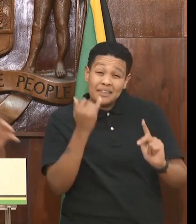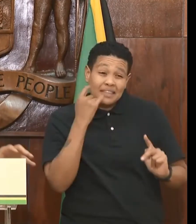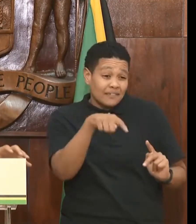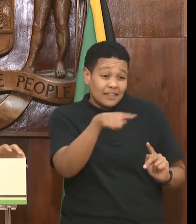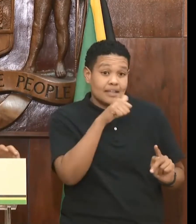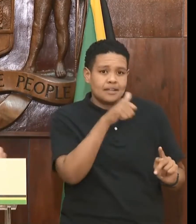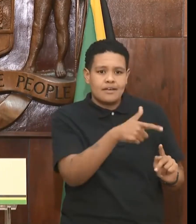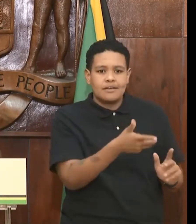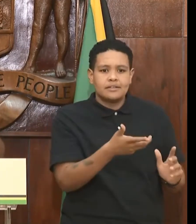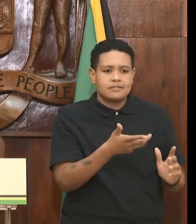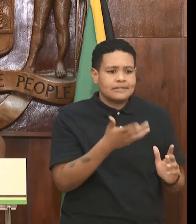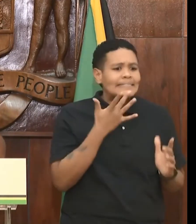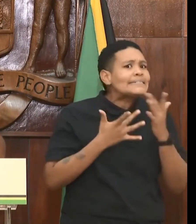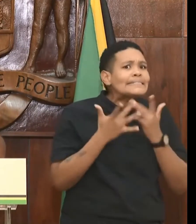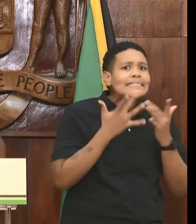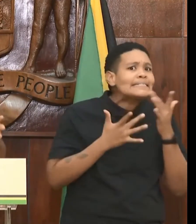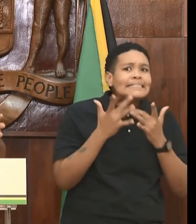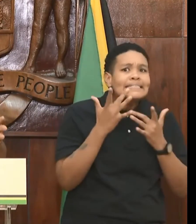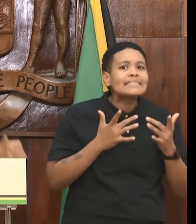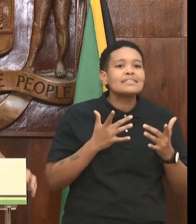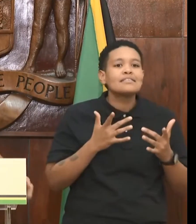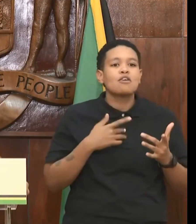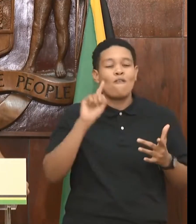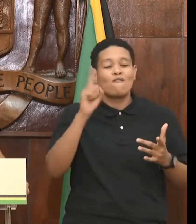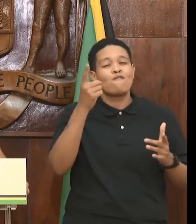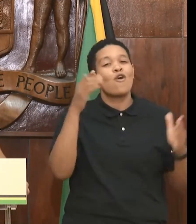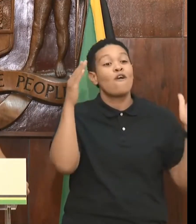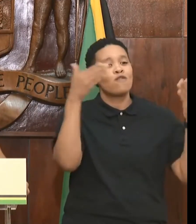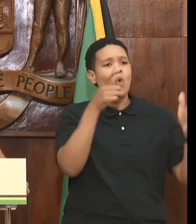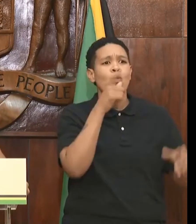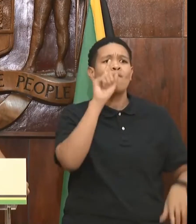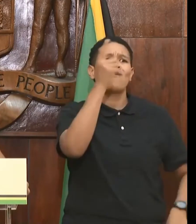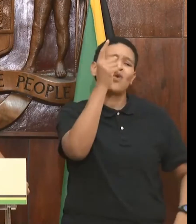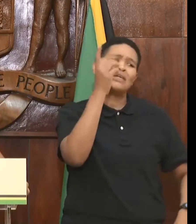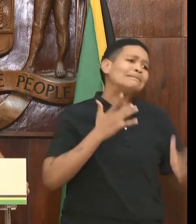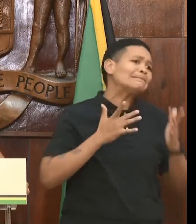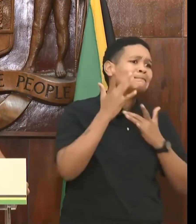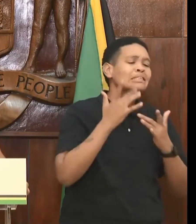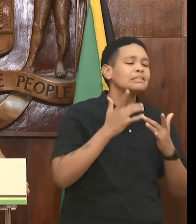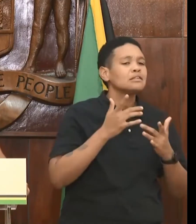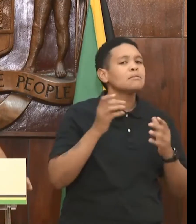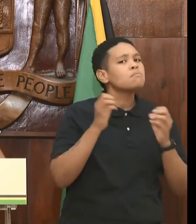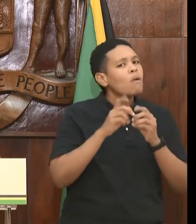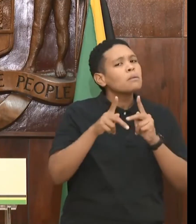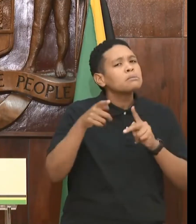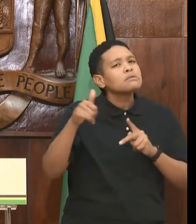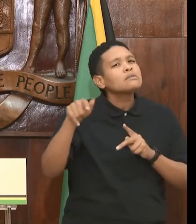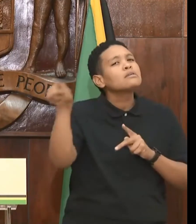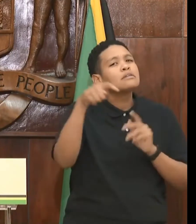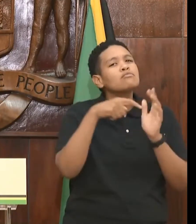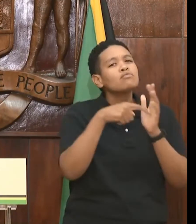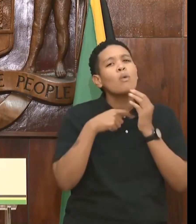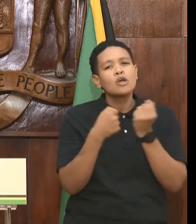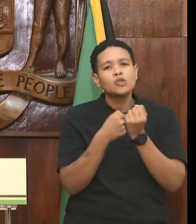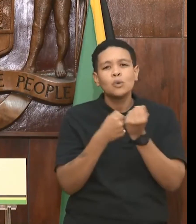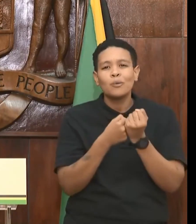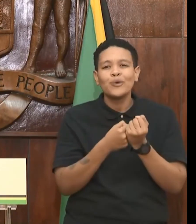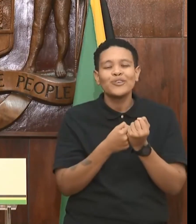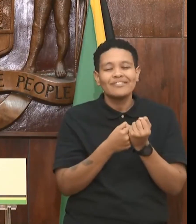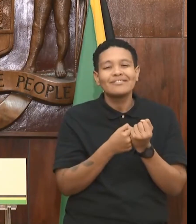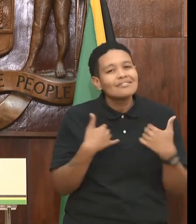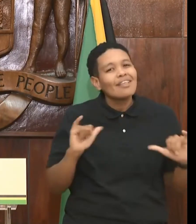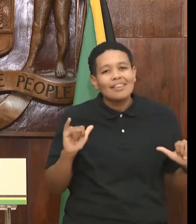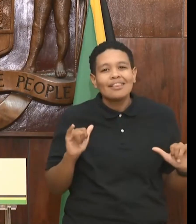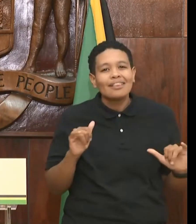they are not indigent, which would have been our first focus, over time would require support. I think